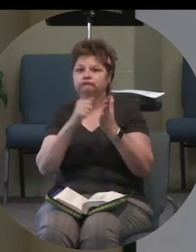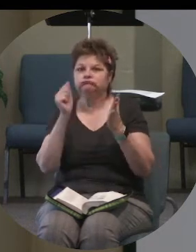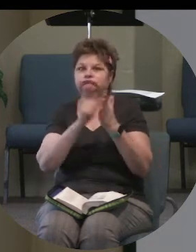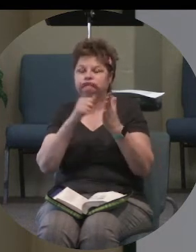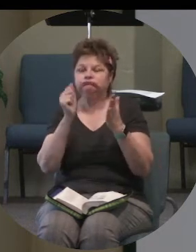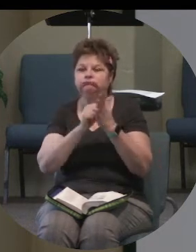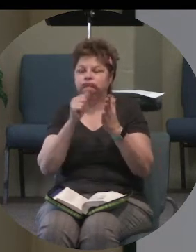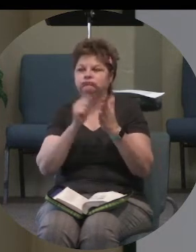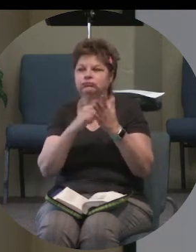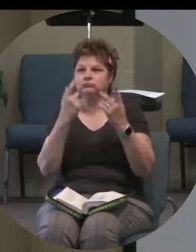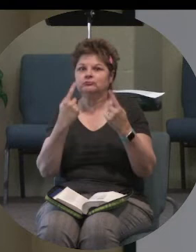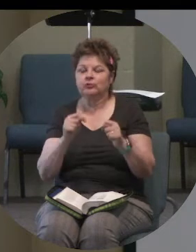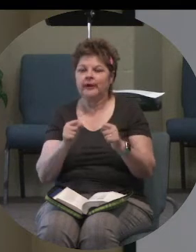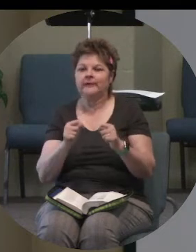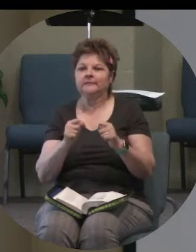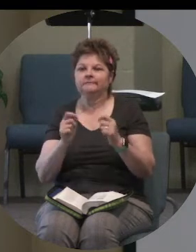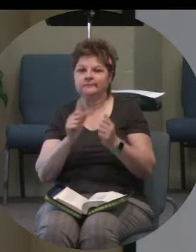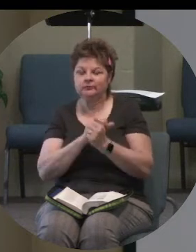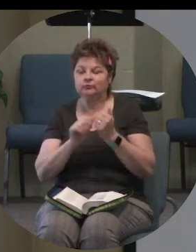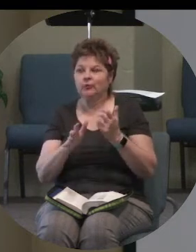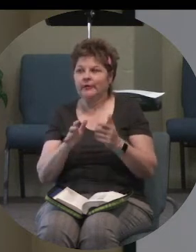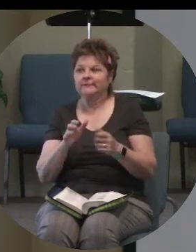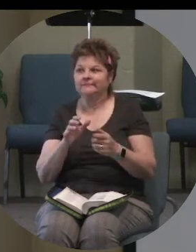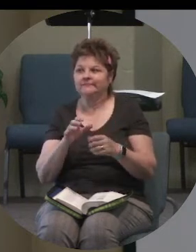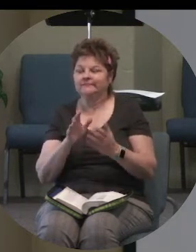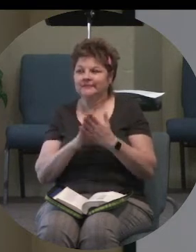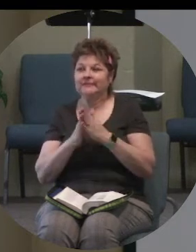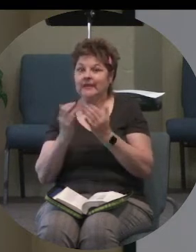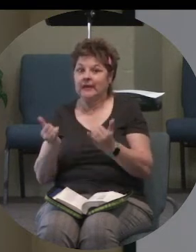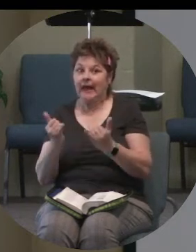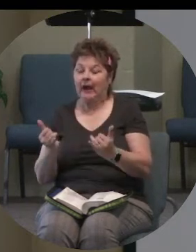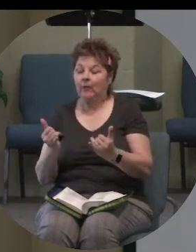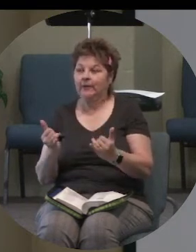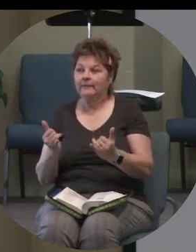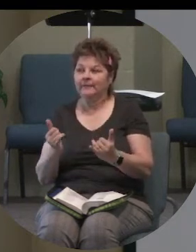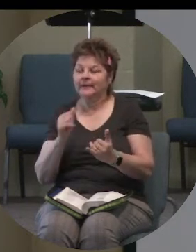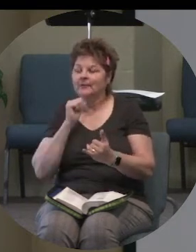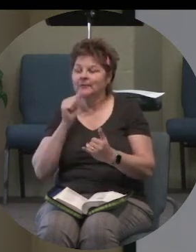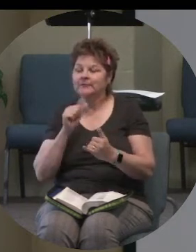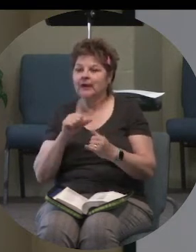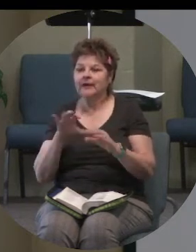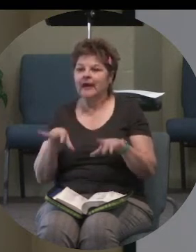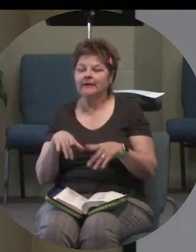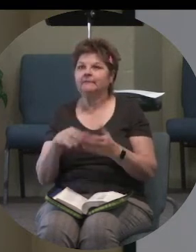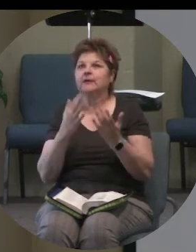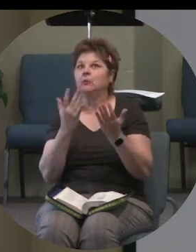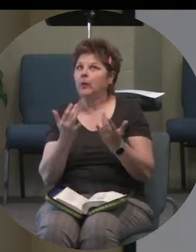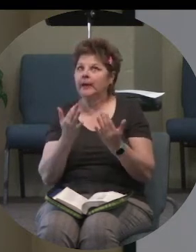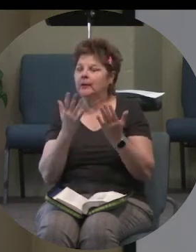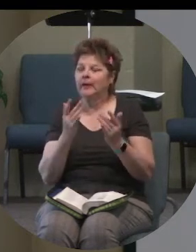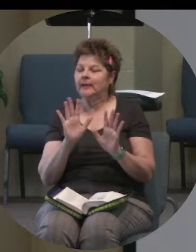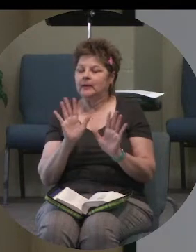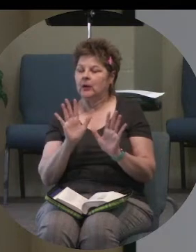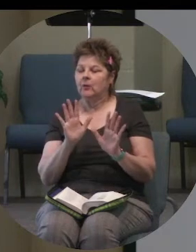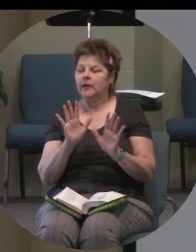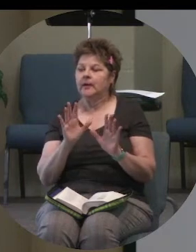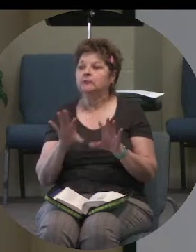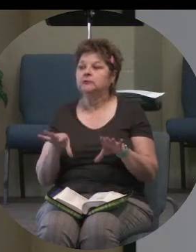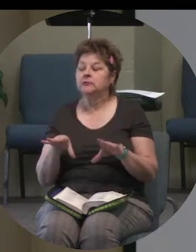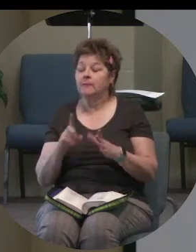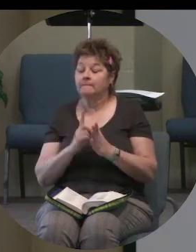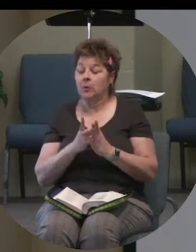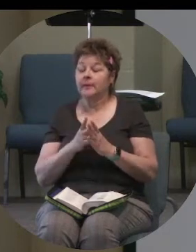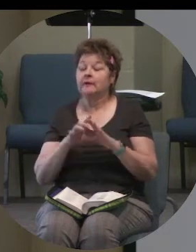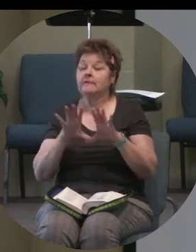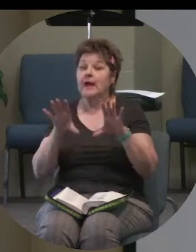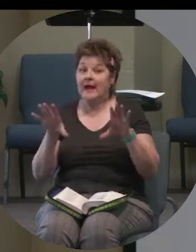city, trying to get ready to take the city. It wasn't an active waiting moment. It was a moment of action,